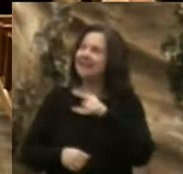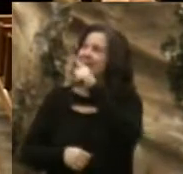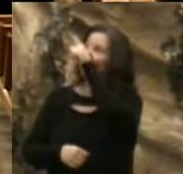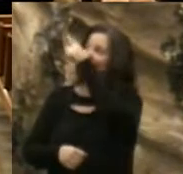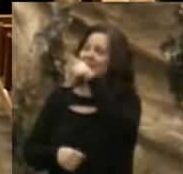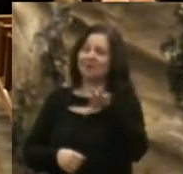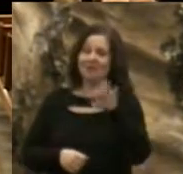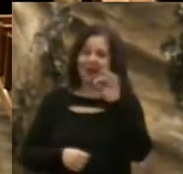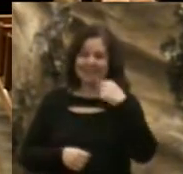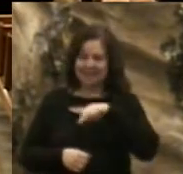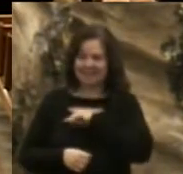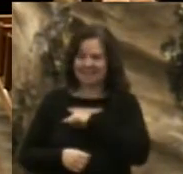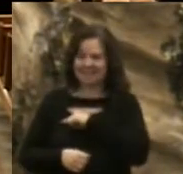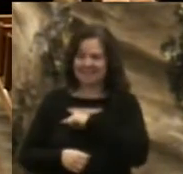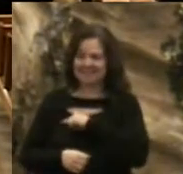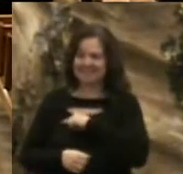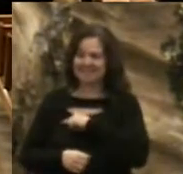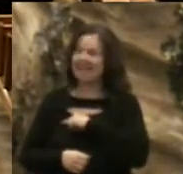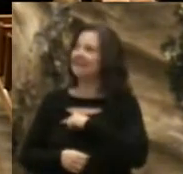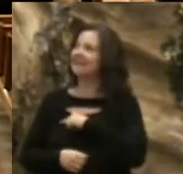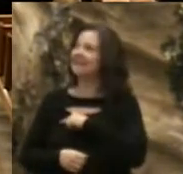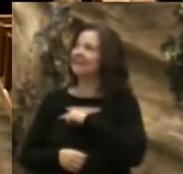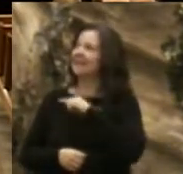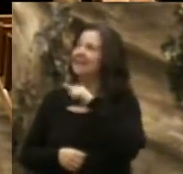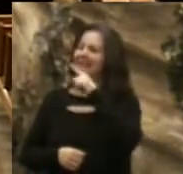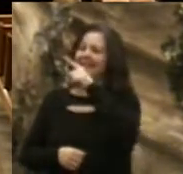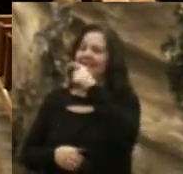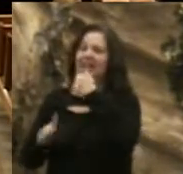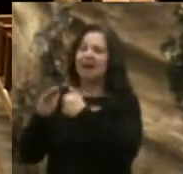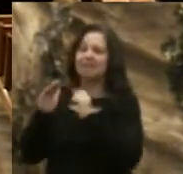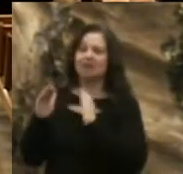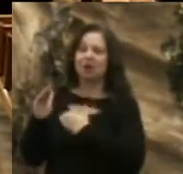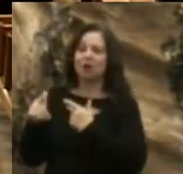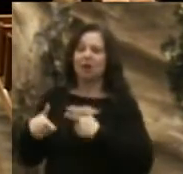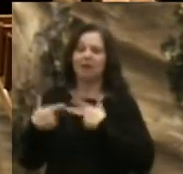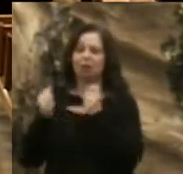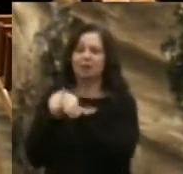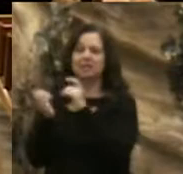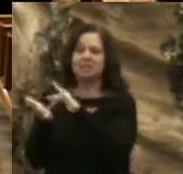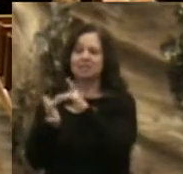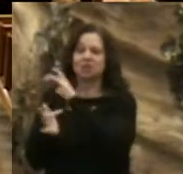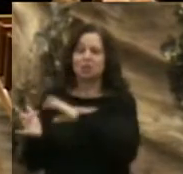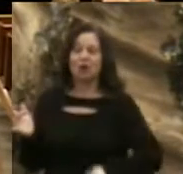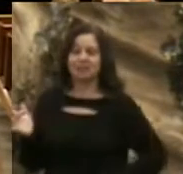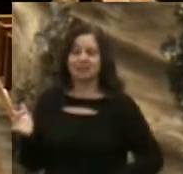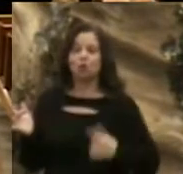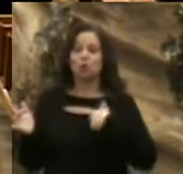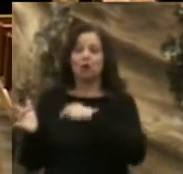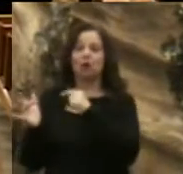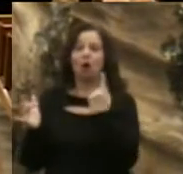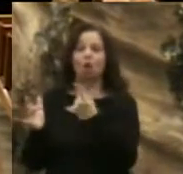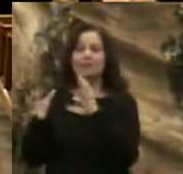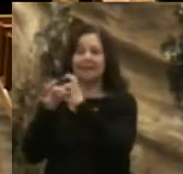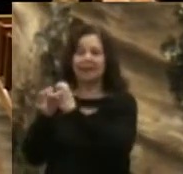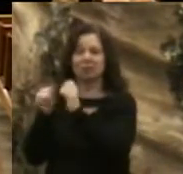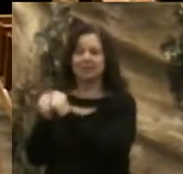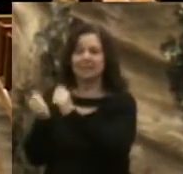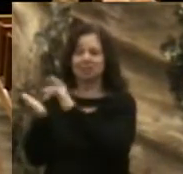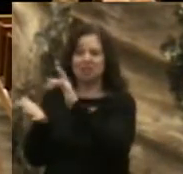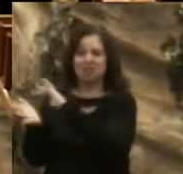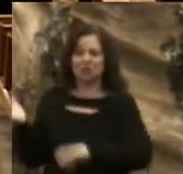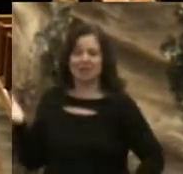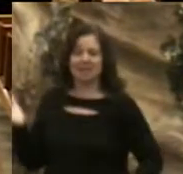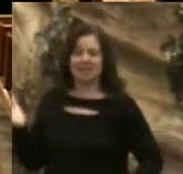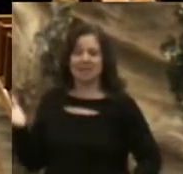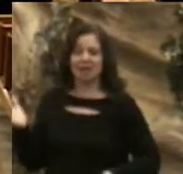he actually hides our life with Jesus Christ. So we are with Jesus, forgiven, and we never need to be afraid